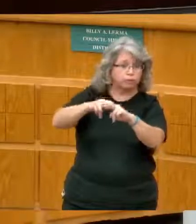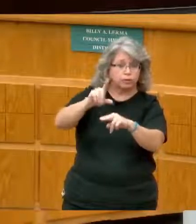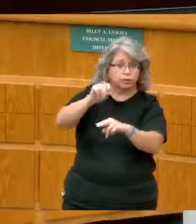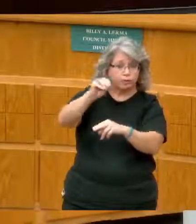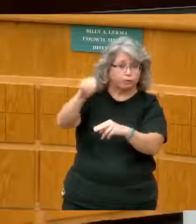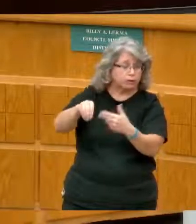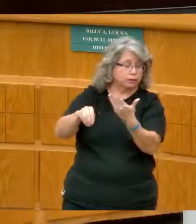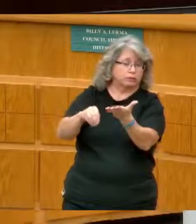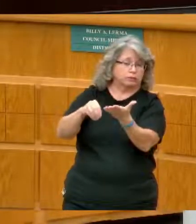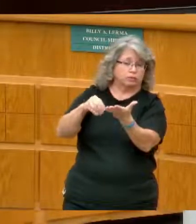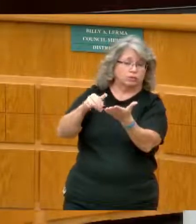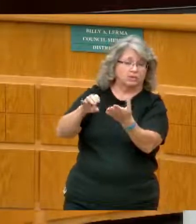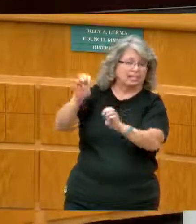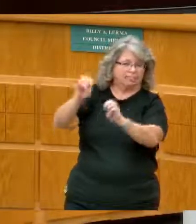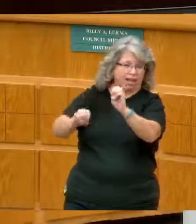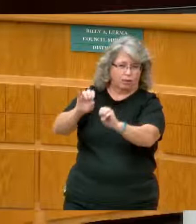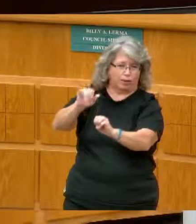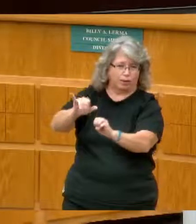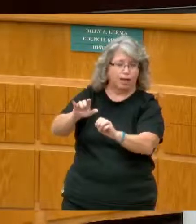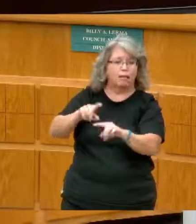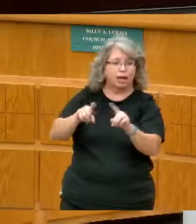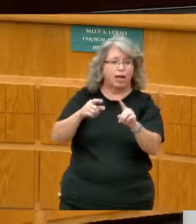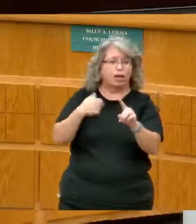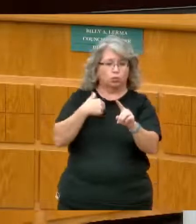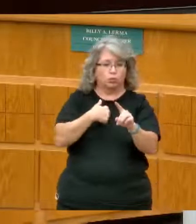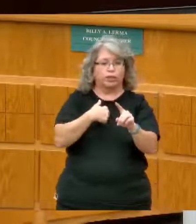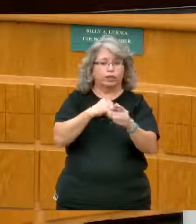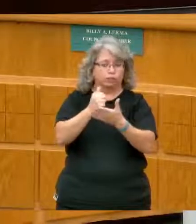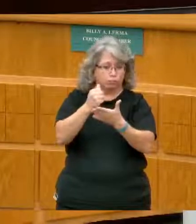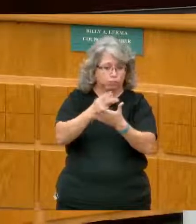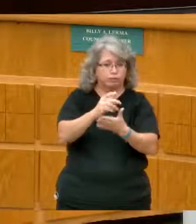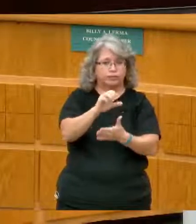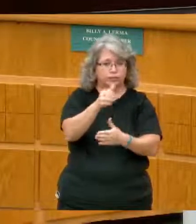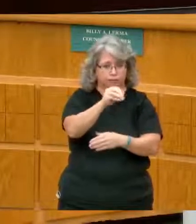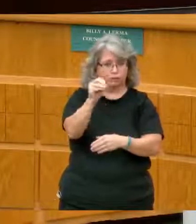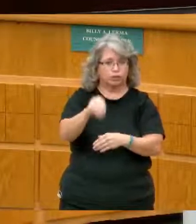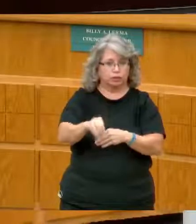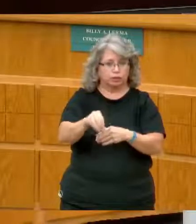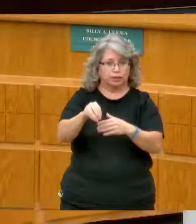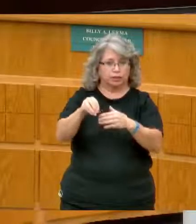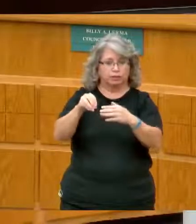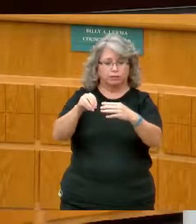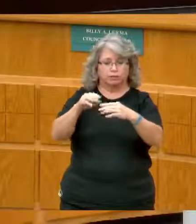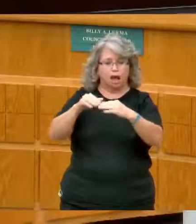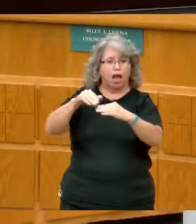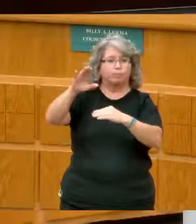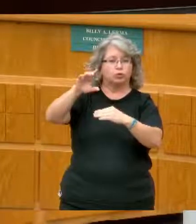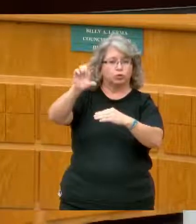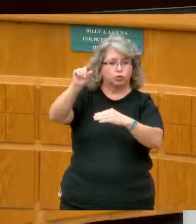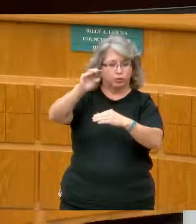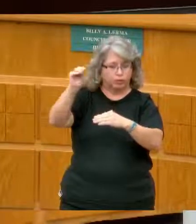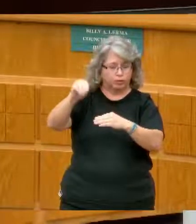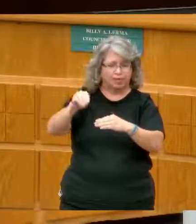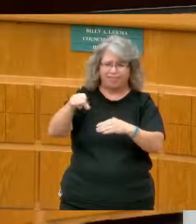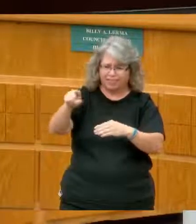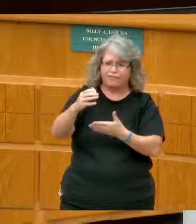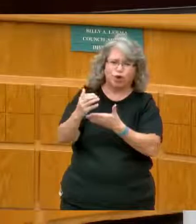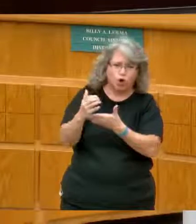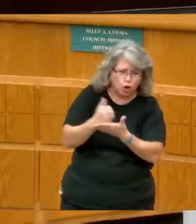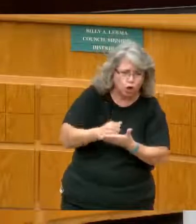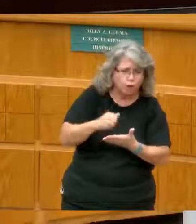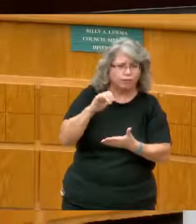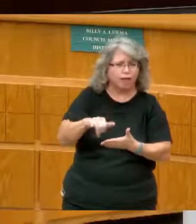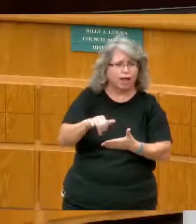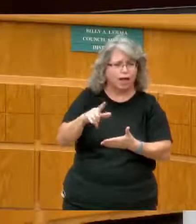for evaluation, but we set the floor at 10% and the ceiling at 20%. They deserve it. They have worked